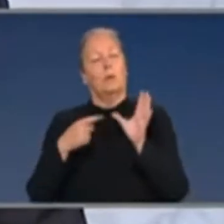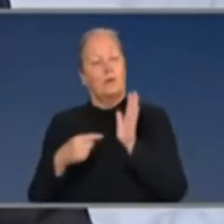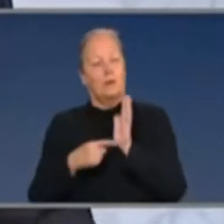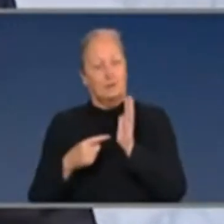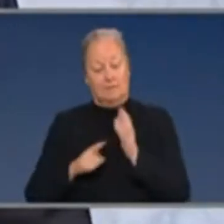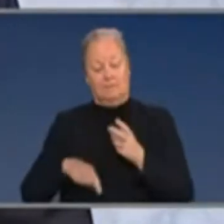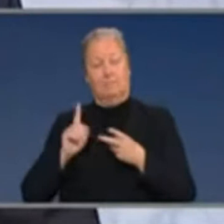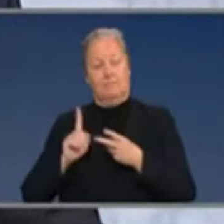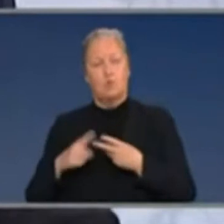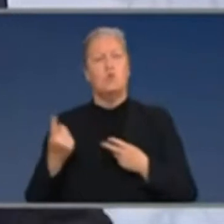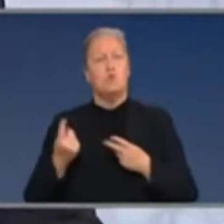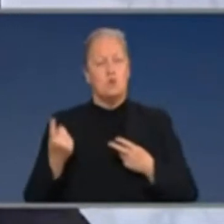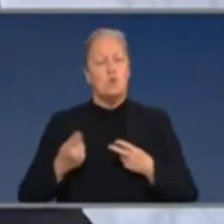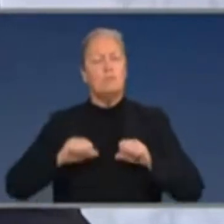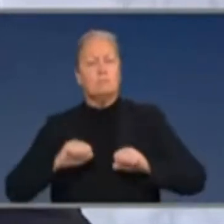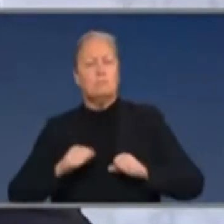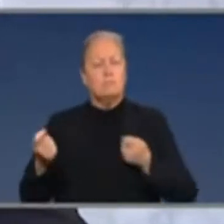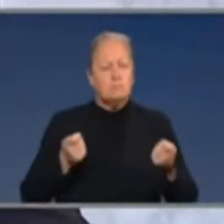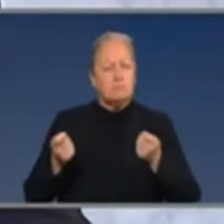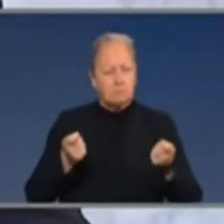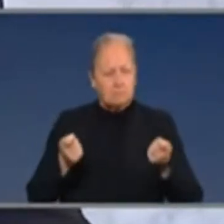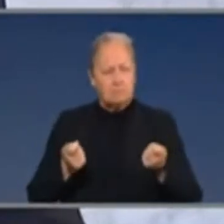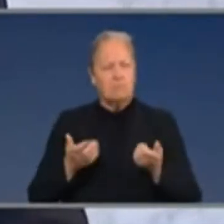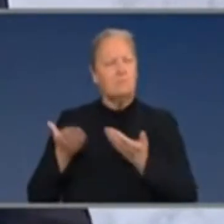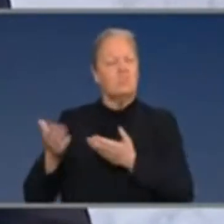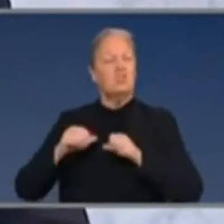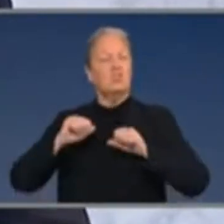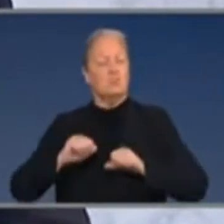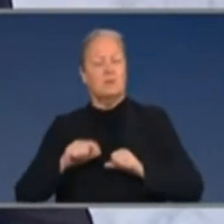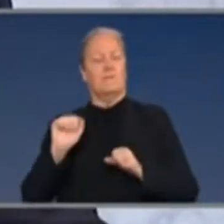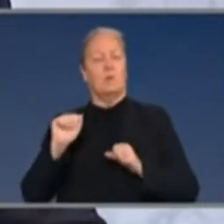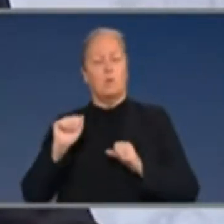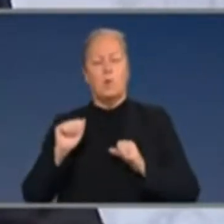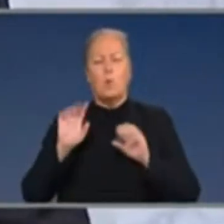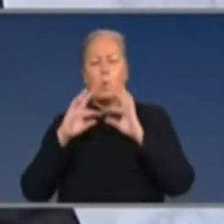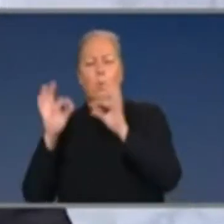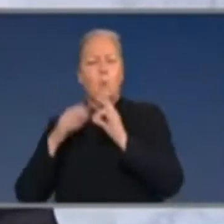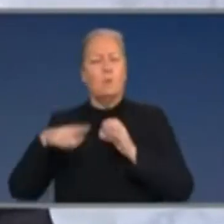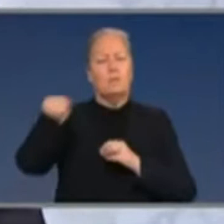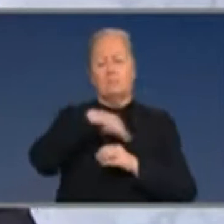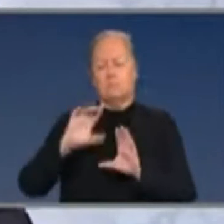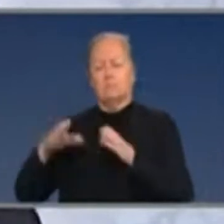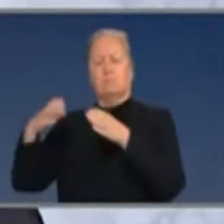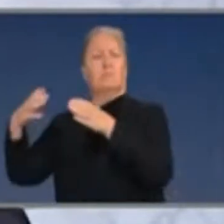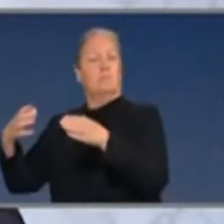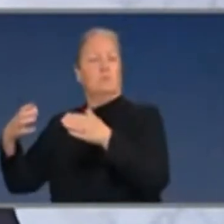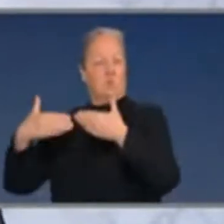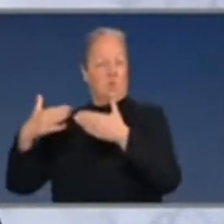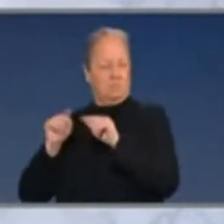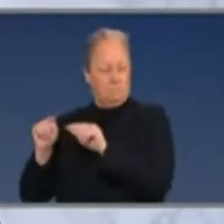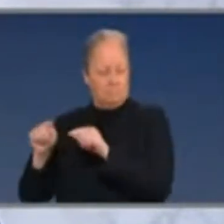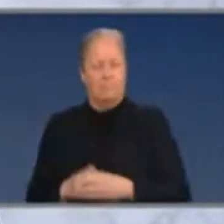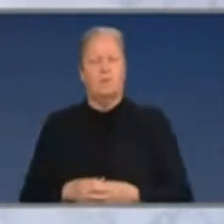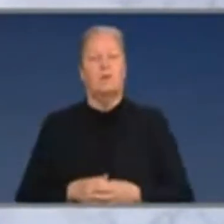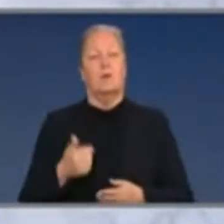Leader, Chair of the Coalition of Indigenous Peak Groups, Pat Turner. And I want to come to the